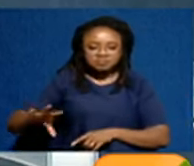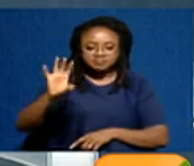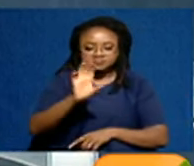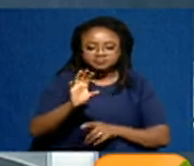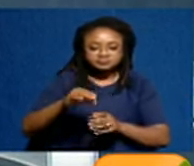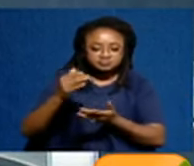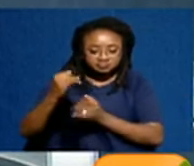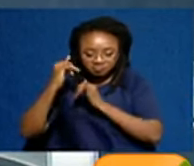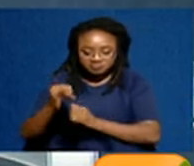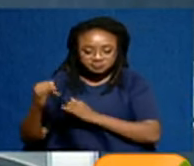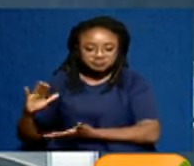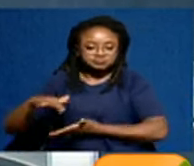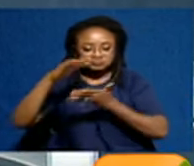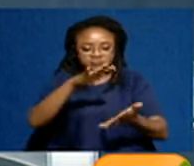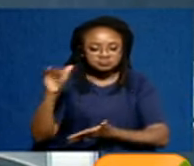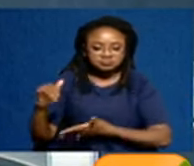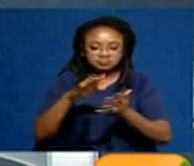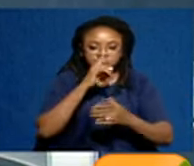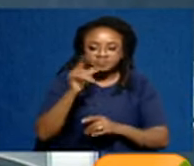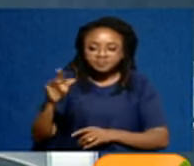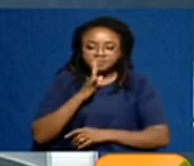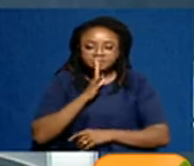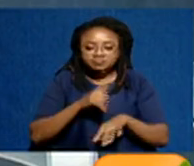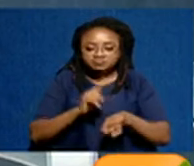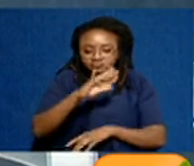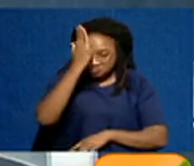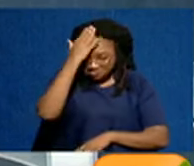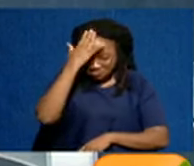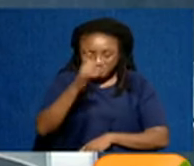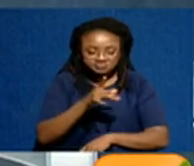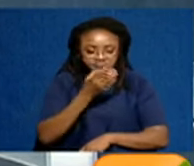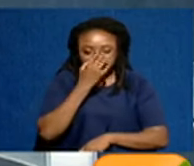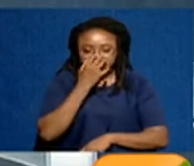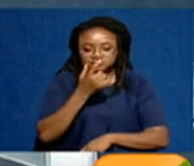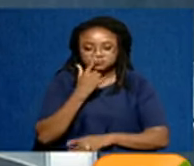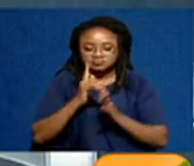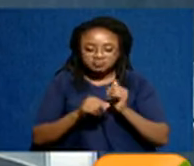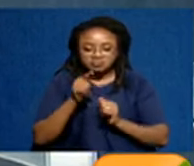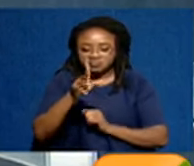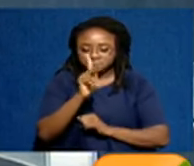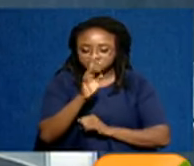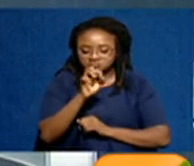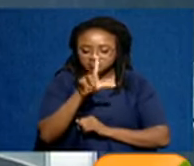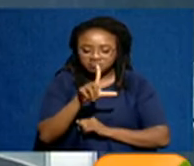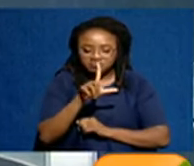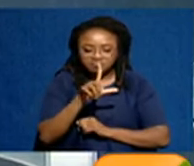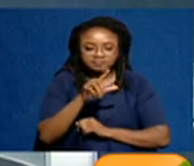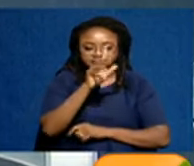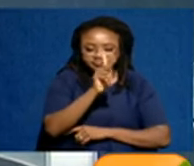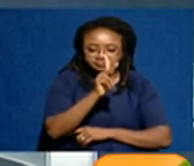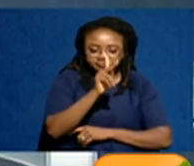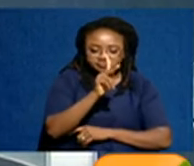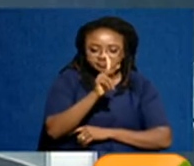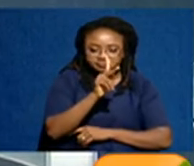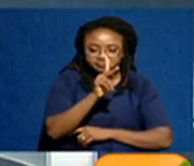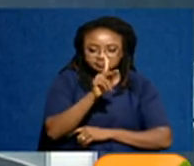program. Speaking in West Pokot on Monday, President William Ruto castigated KEL Chemicals Limited for what he said was a clear